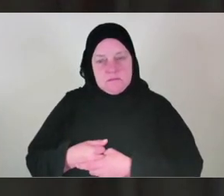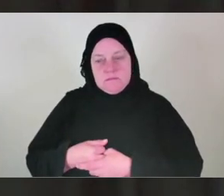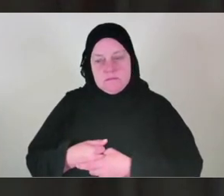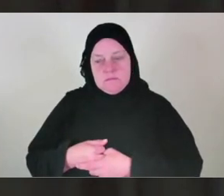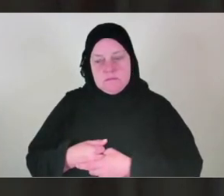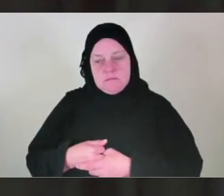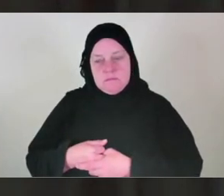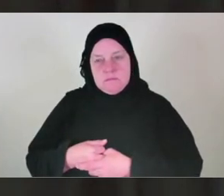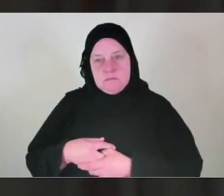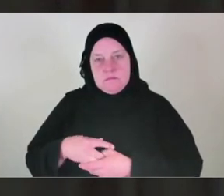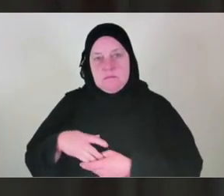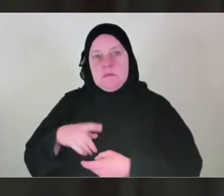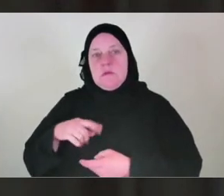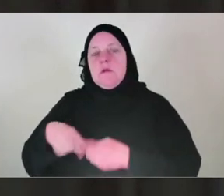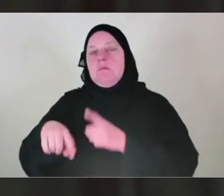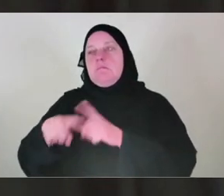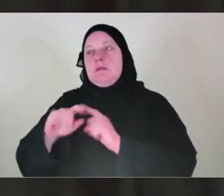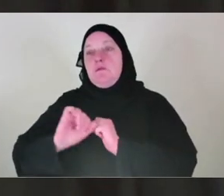brother.